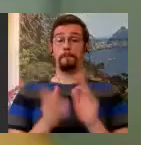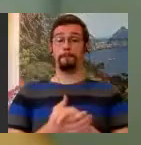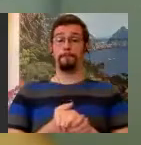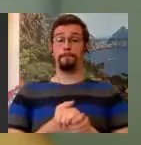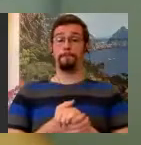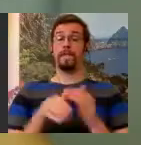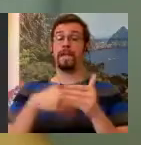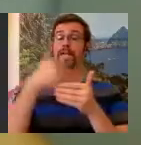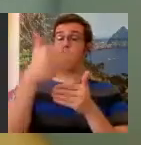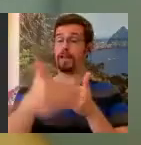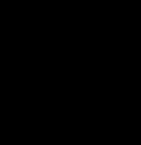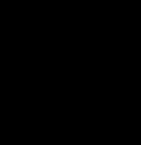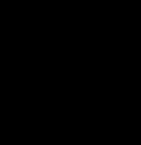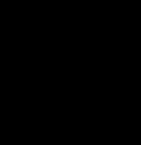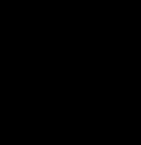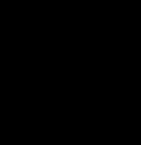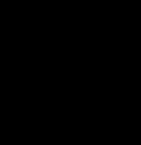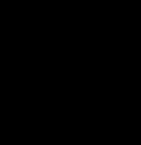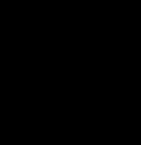Next slide, please.